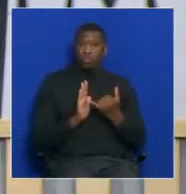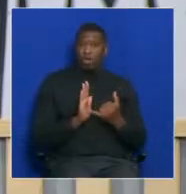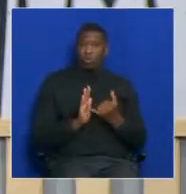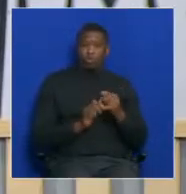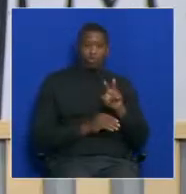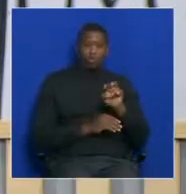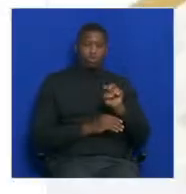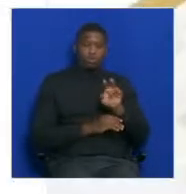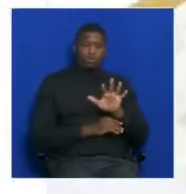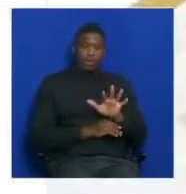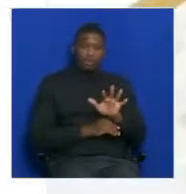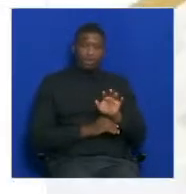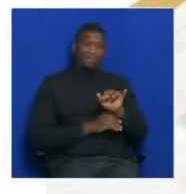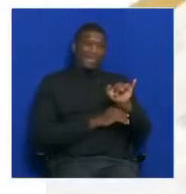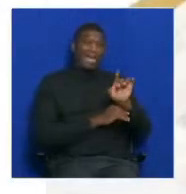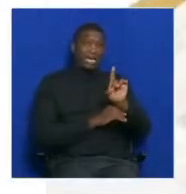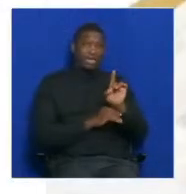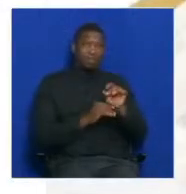convened a meeting,